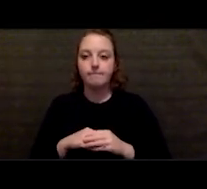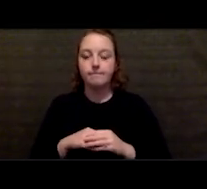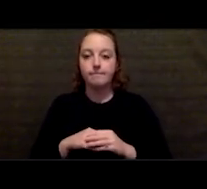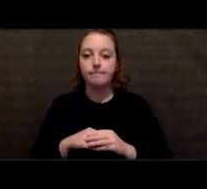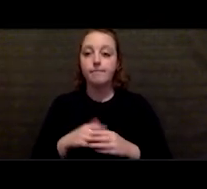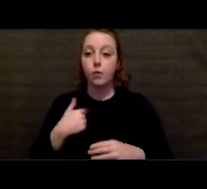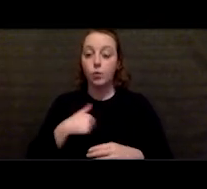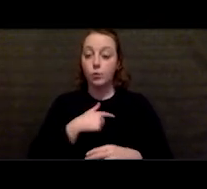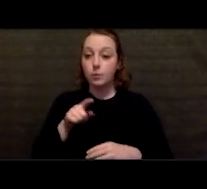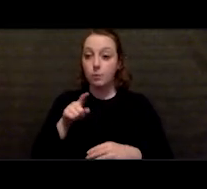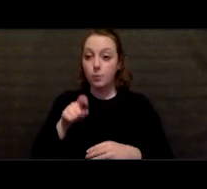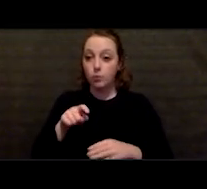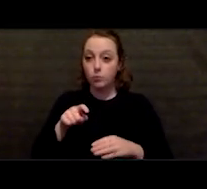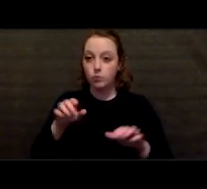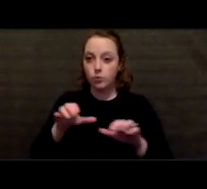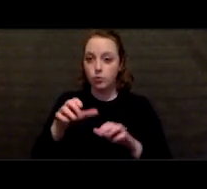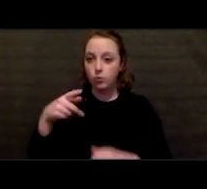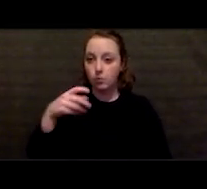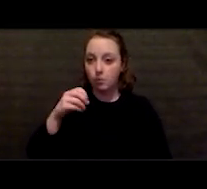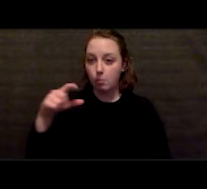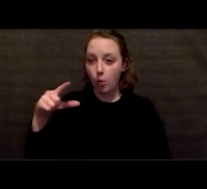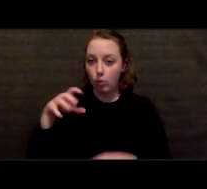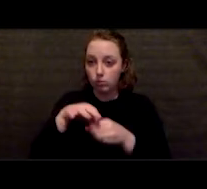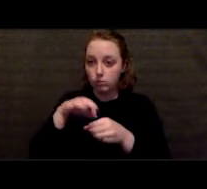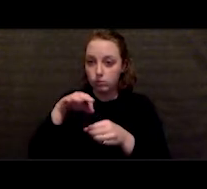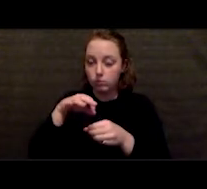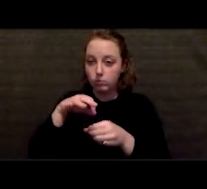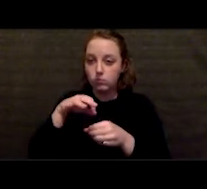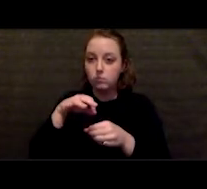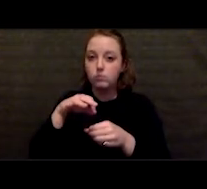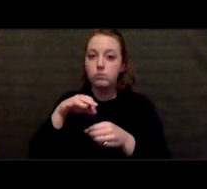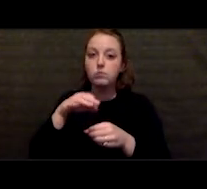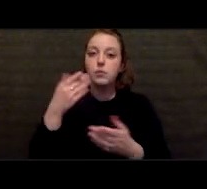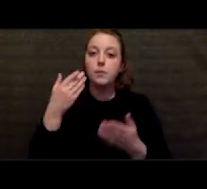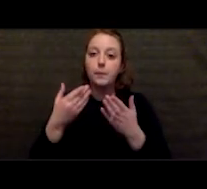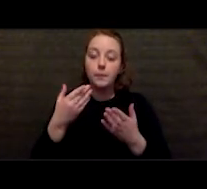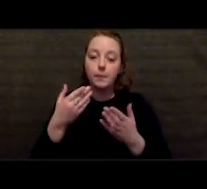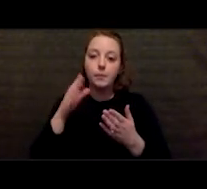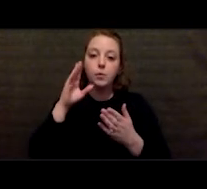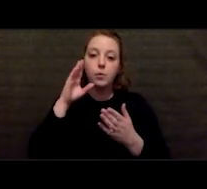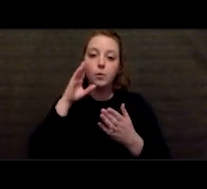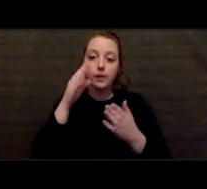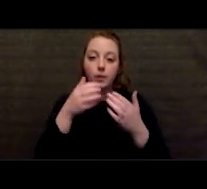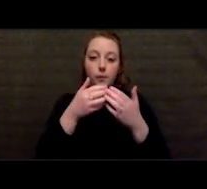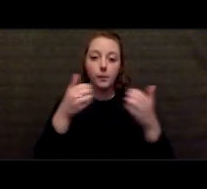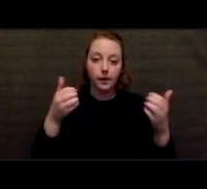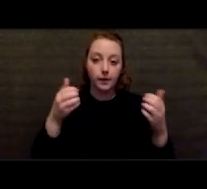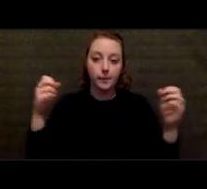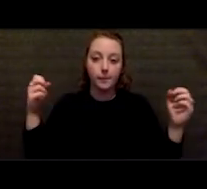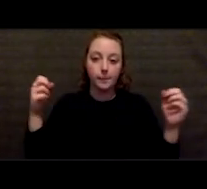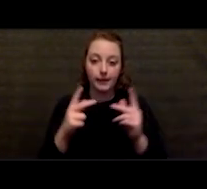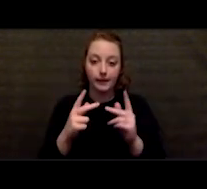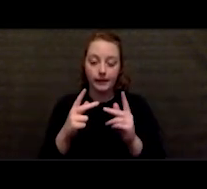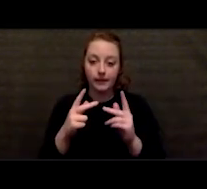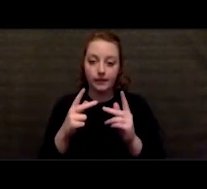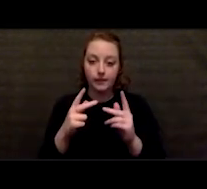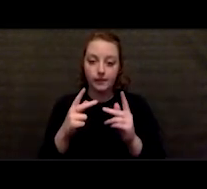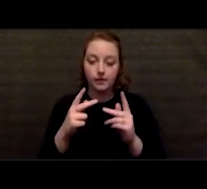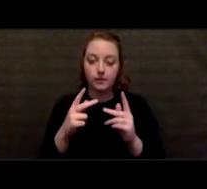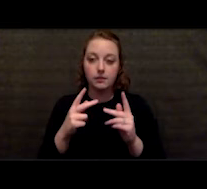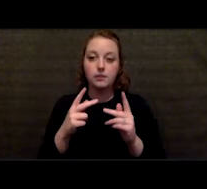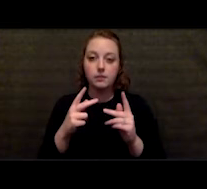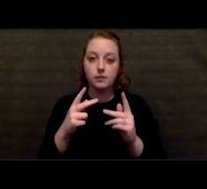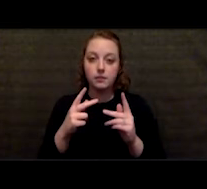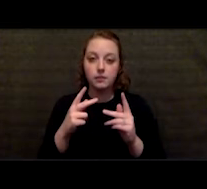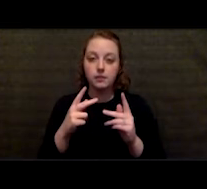We were supposed to do a poll, so we might be breaking back out and coming back into this. I think we switched to breakout rooms